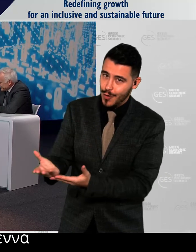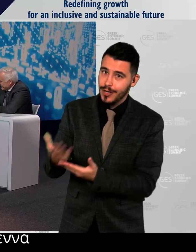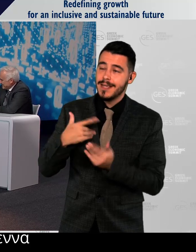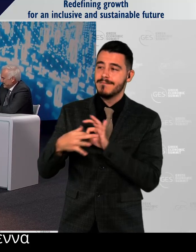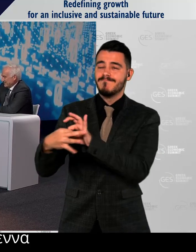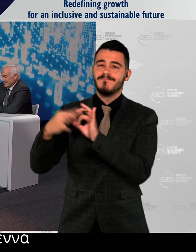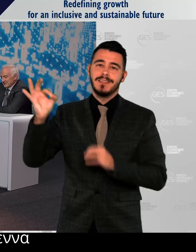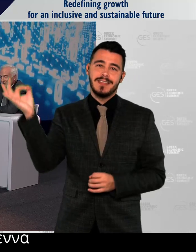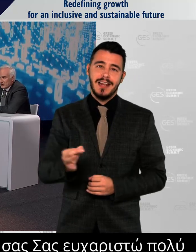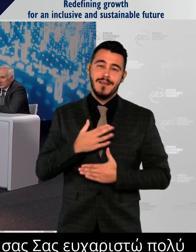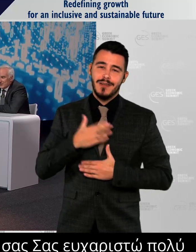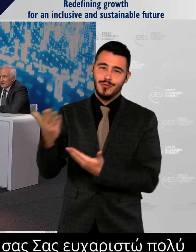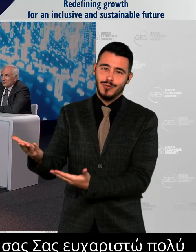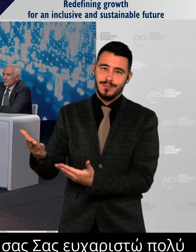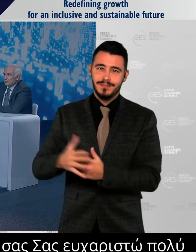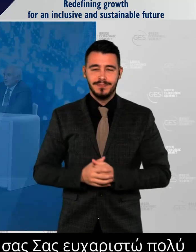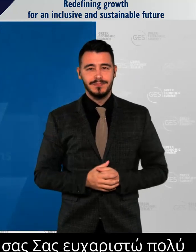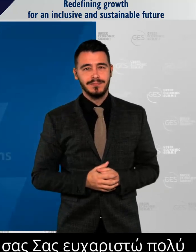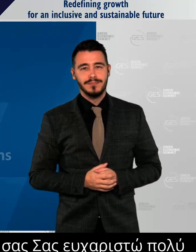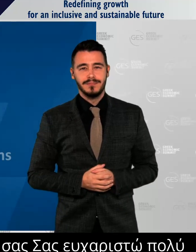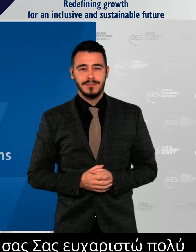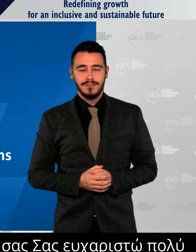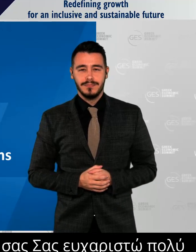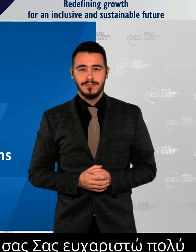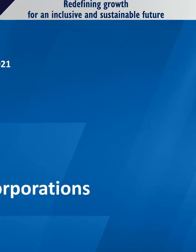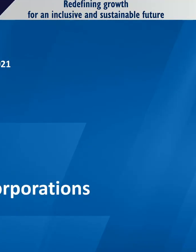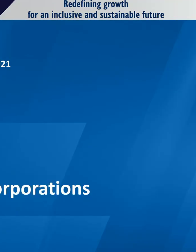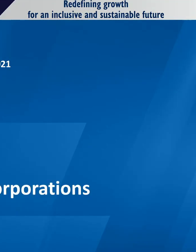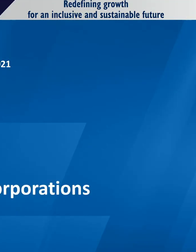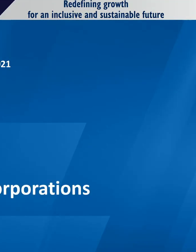So we are continuing our program, and